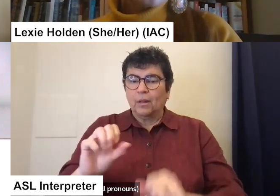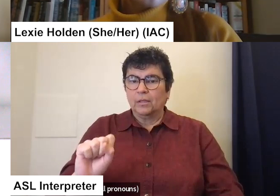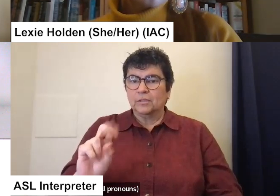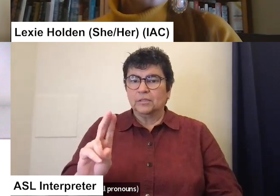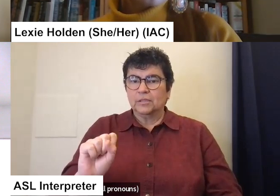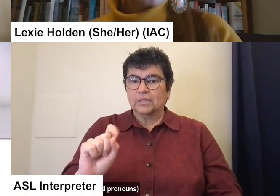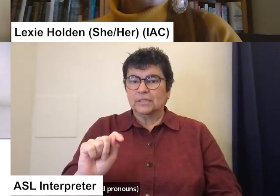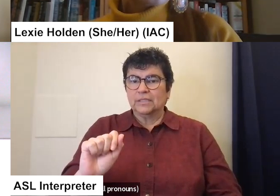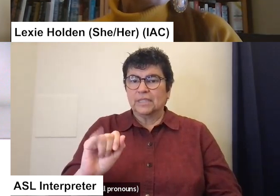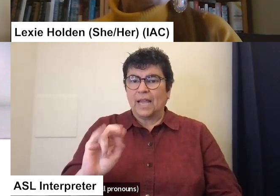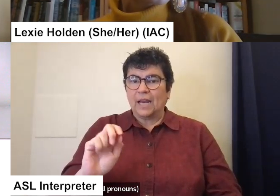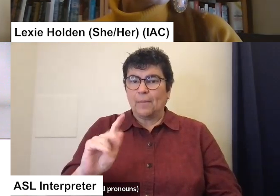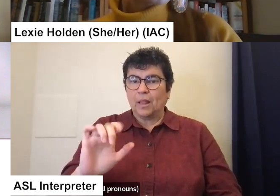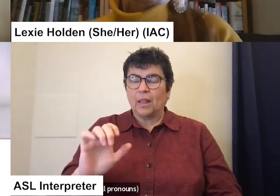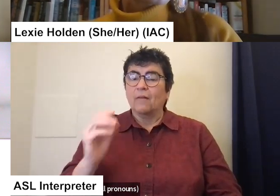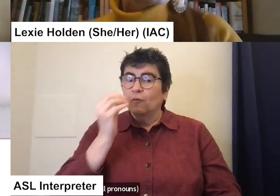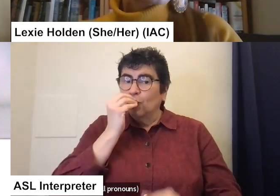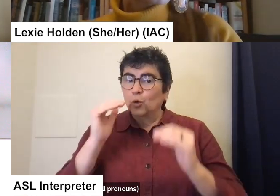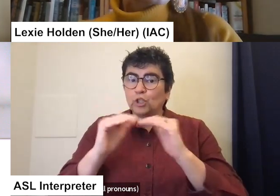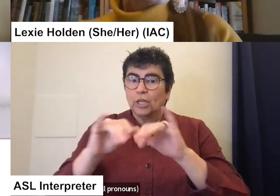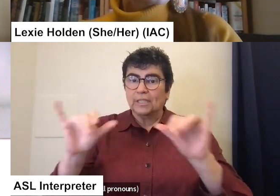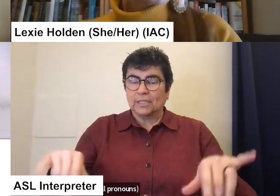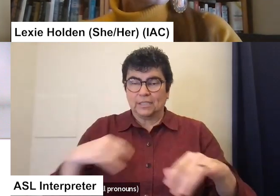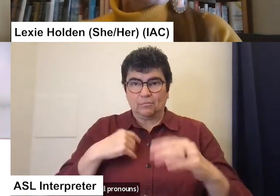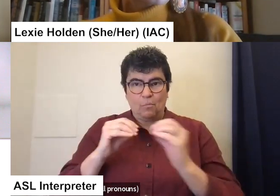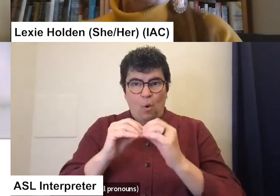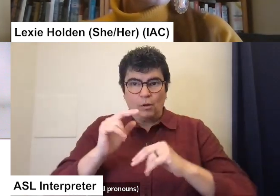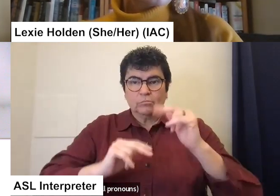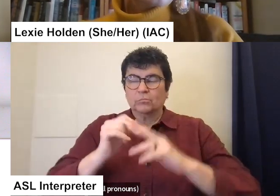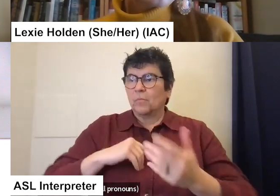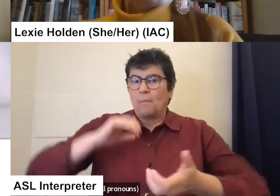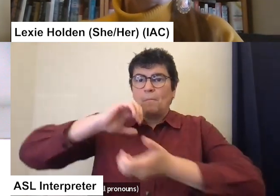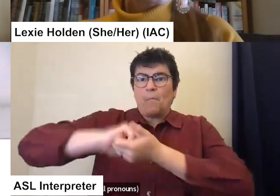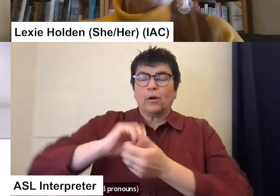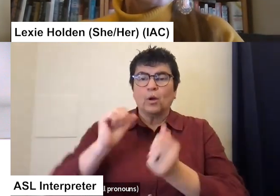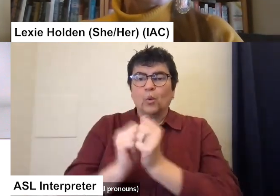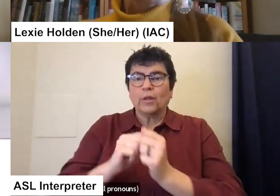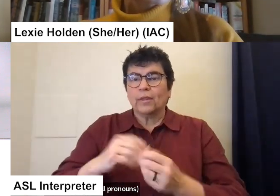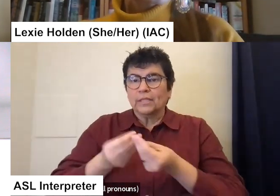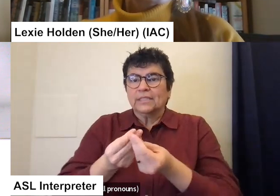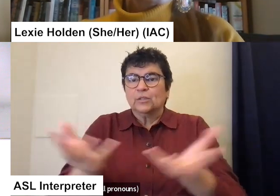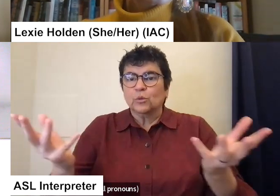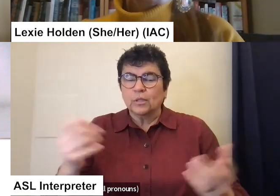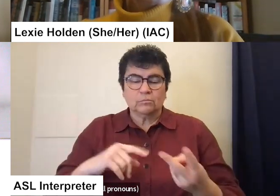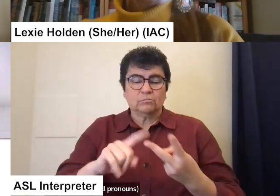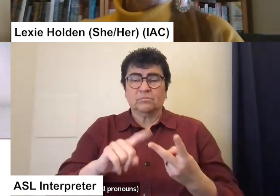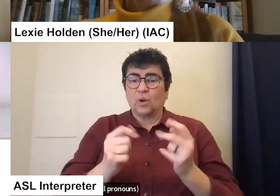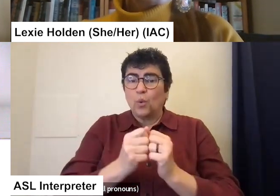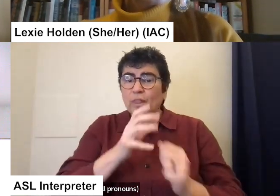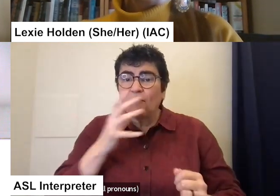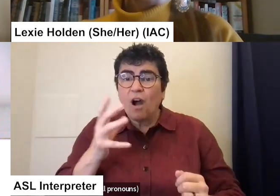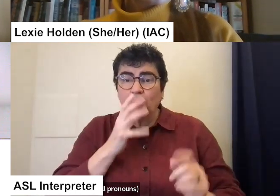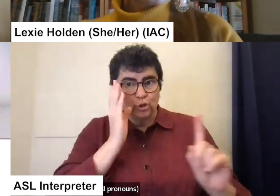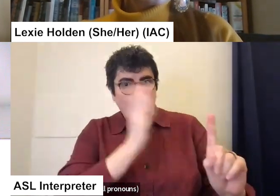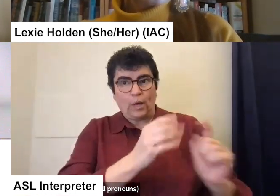justice systems. So again, partnering with distributors, partnering with farms, directly with the